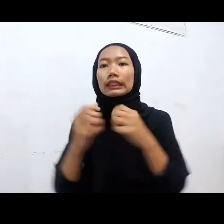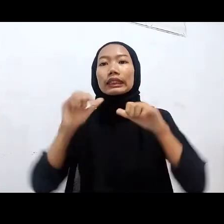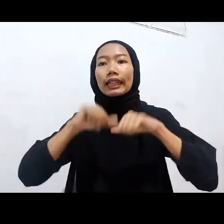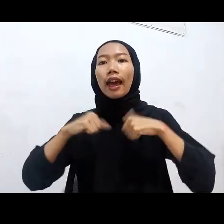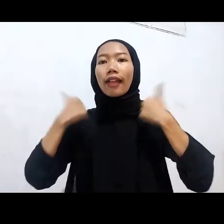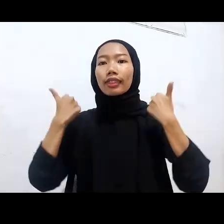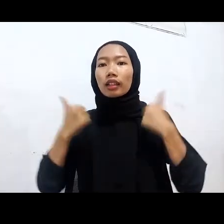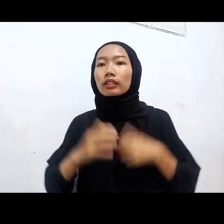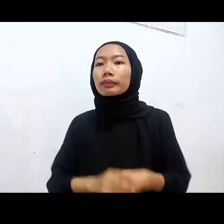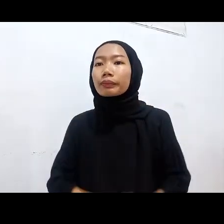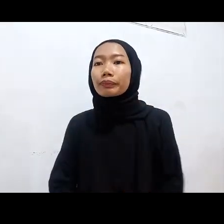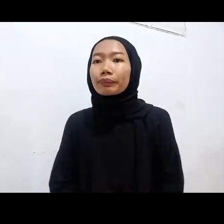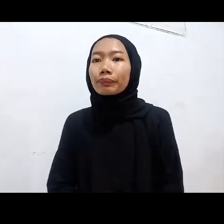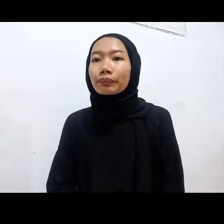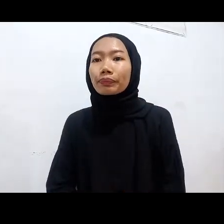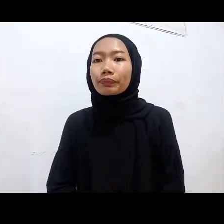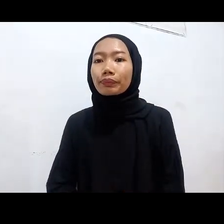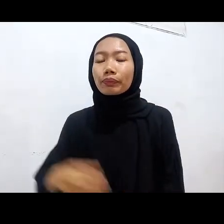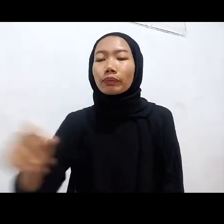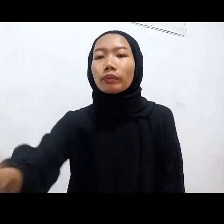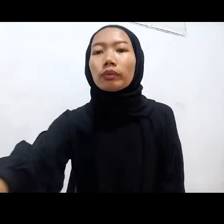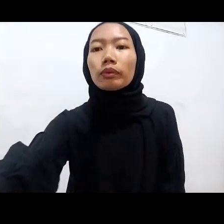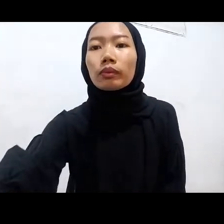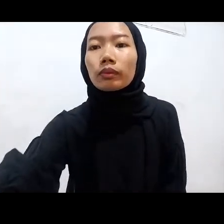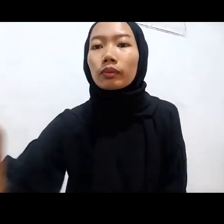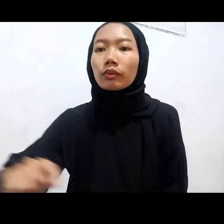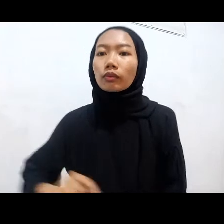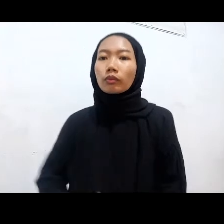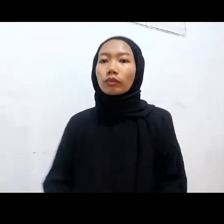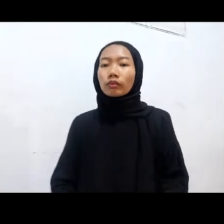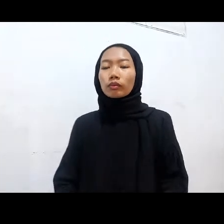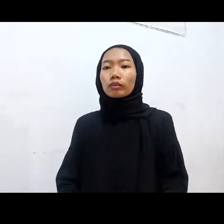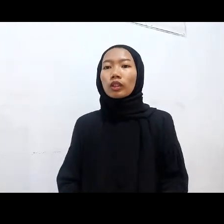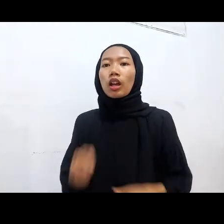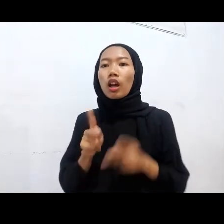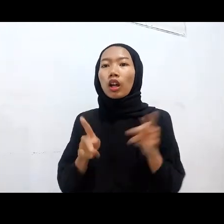this session, I think I'll probably be going a little bit more